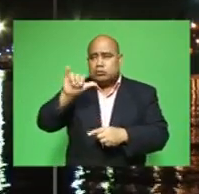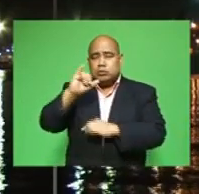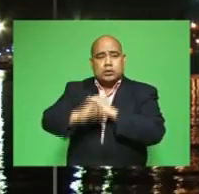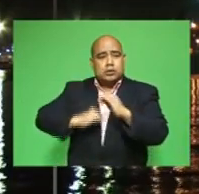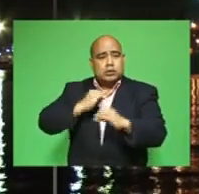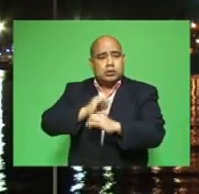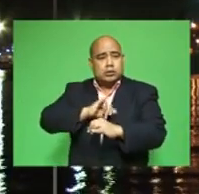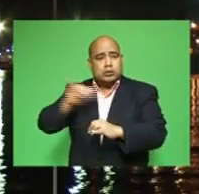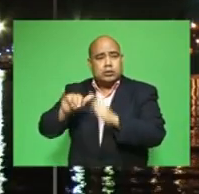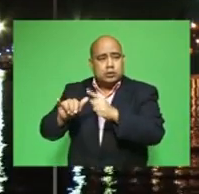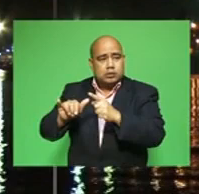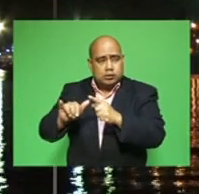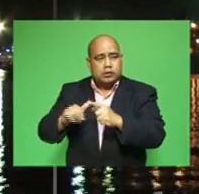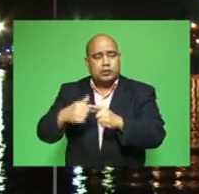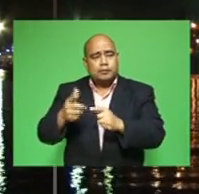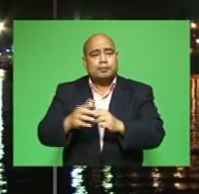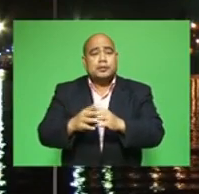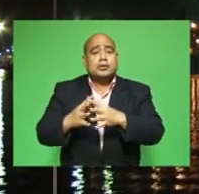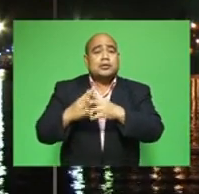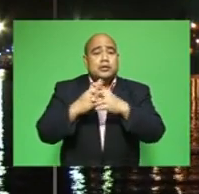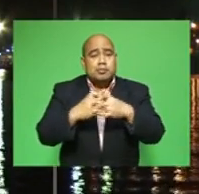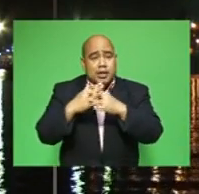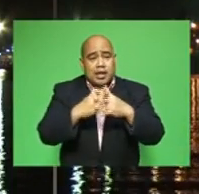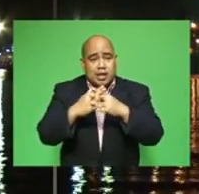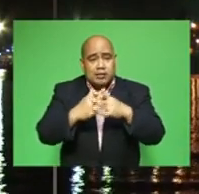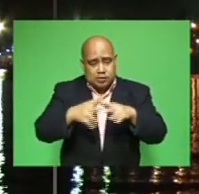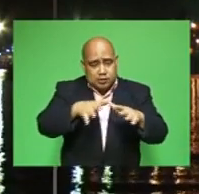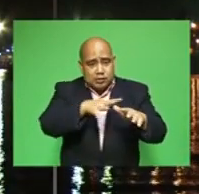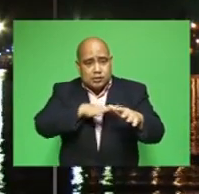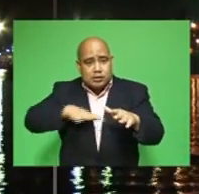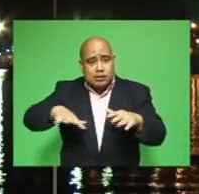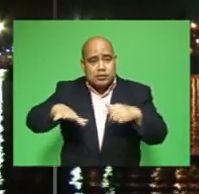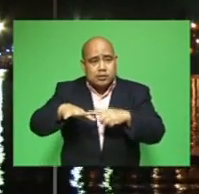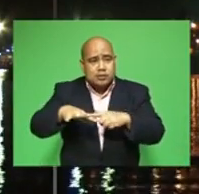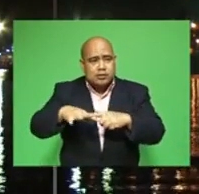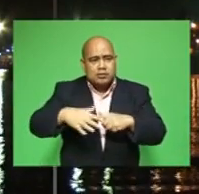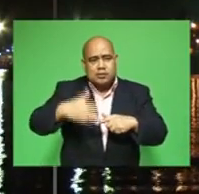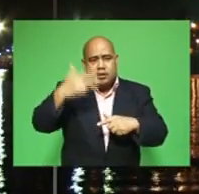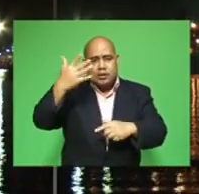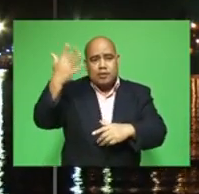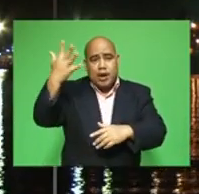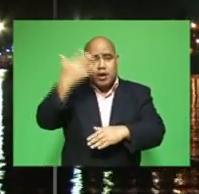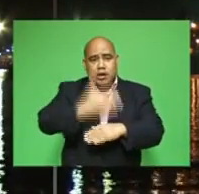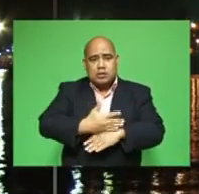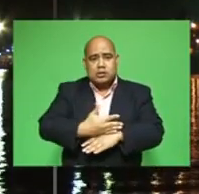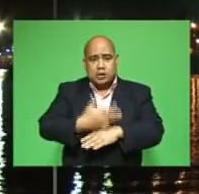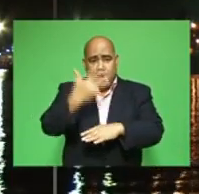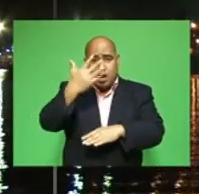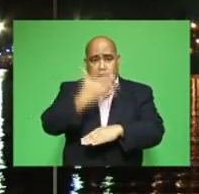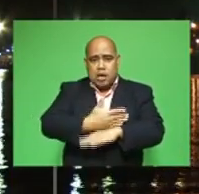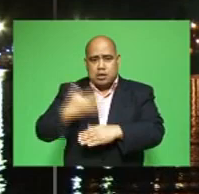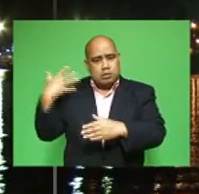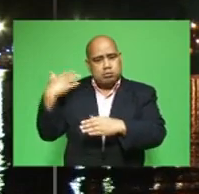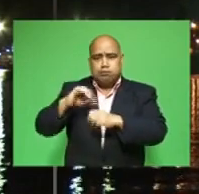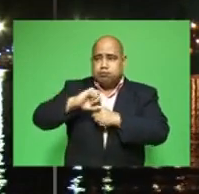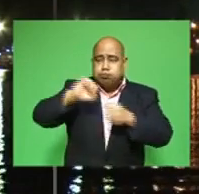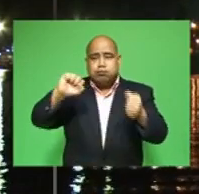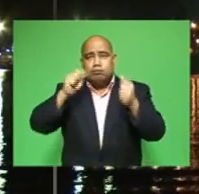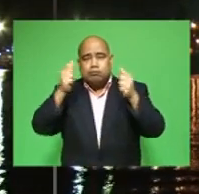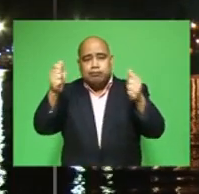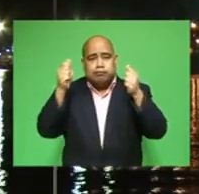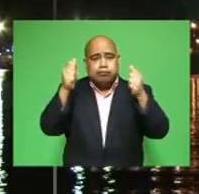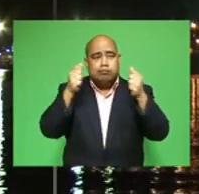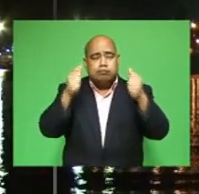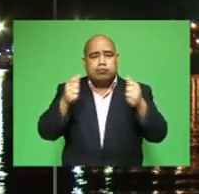U.S. have seen their ninth night of protests against police brutality, sparked by the killing of George Floyd. It all comes as all 4